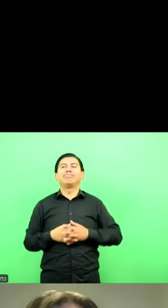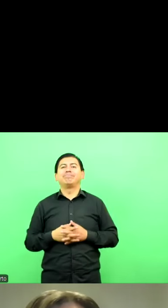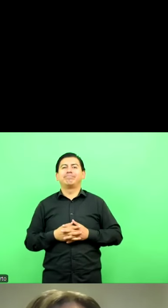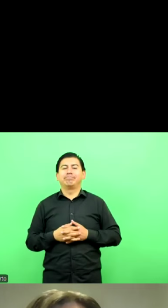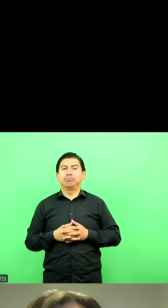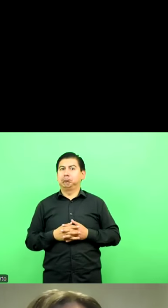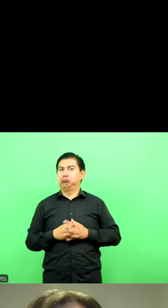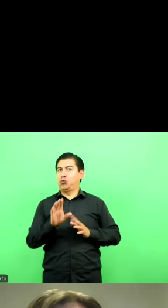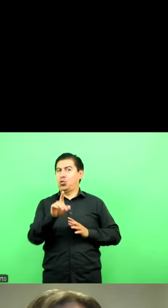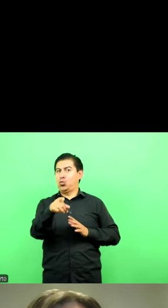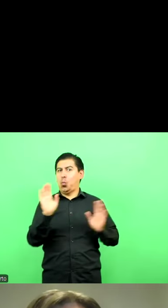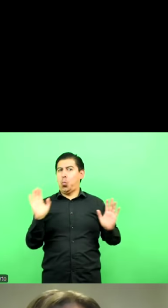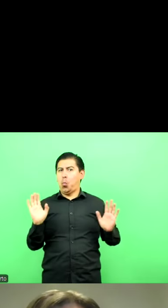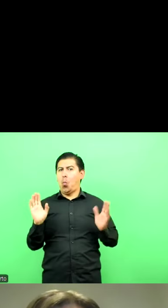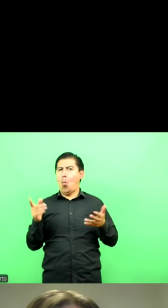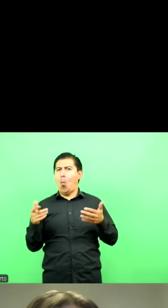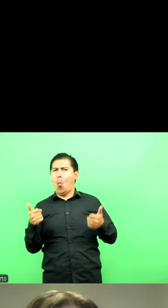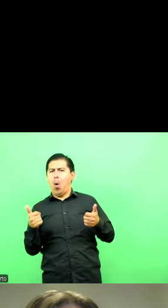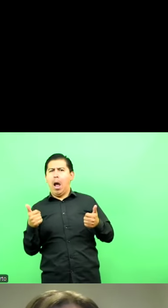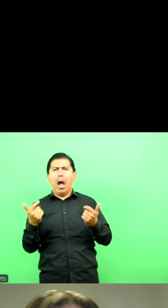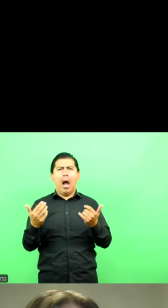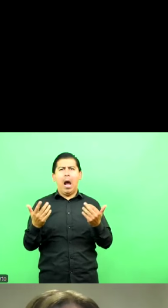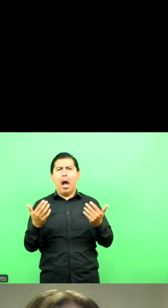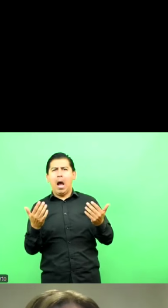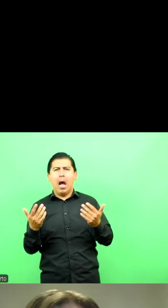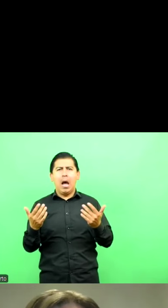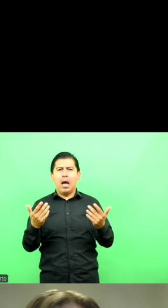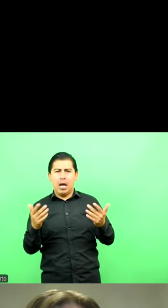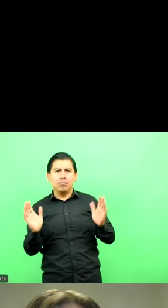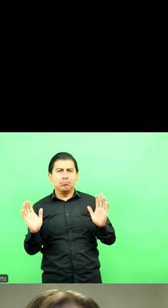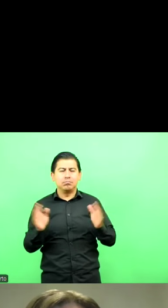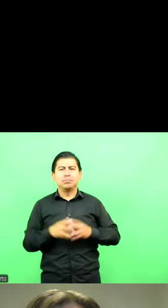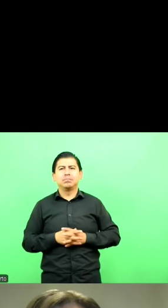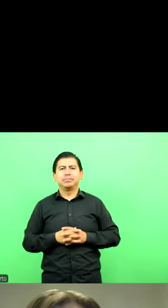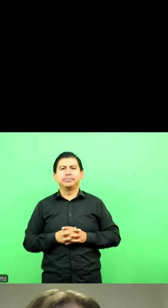So the first question is